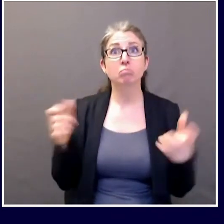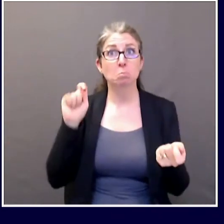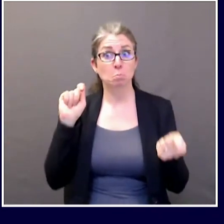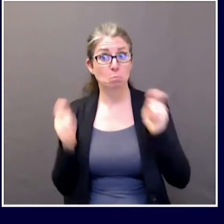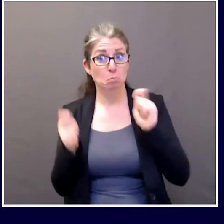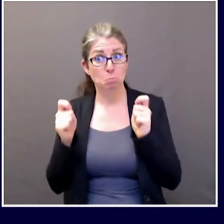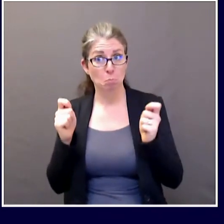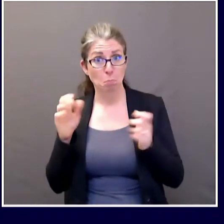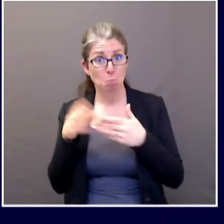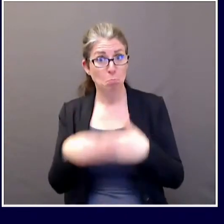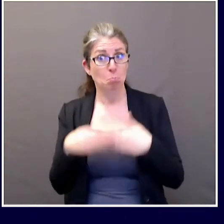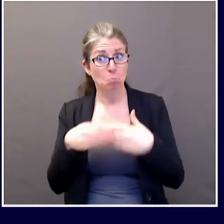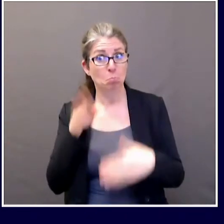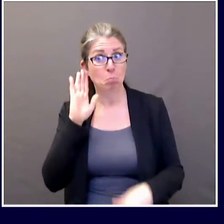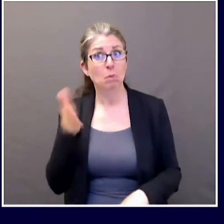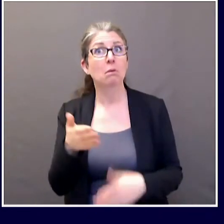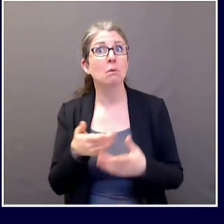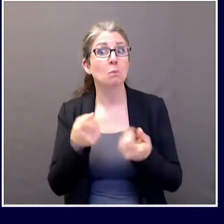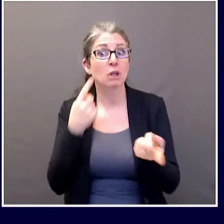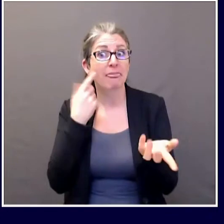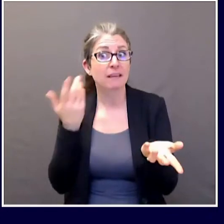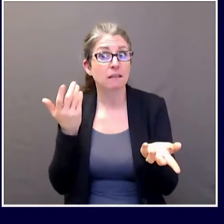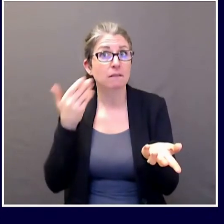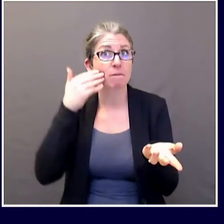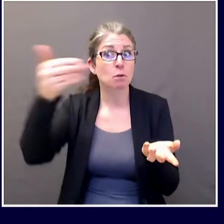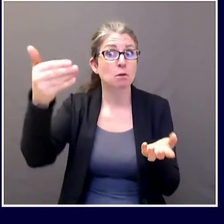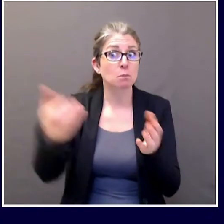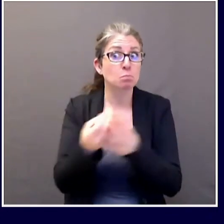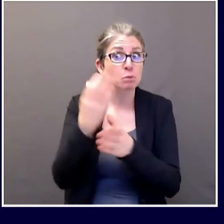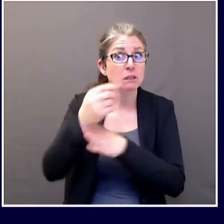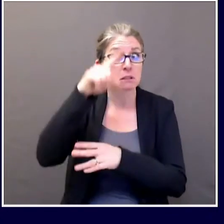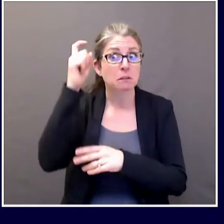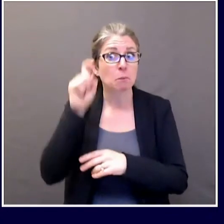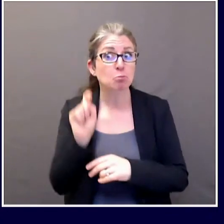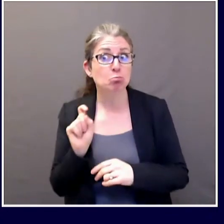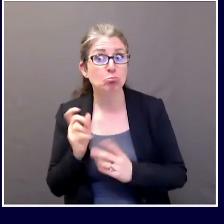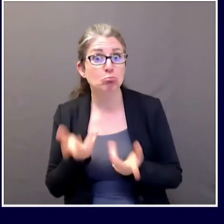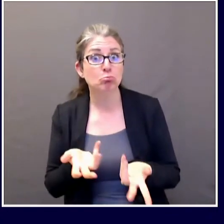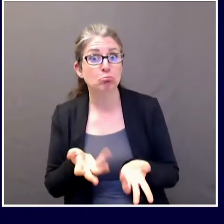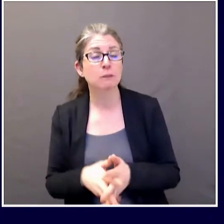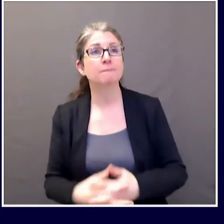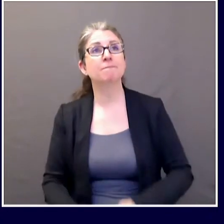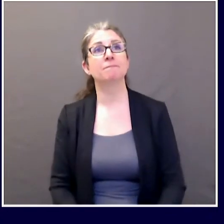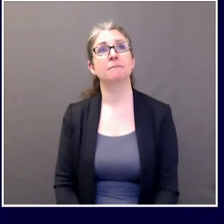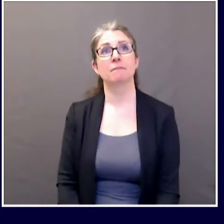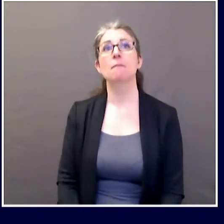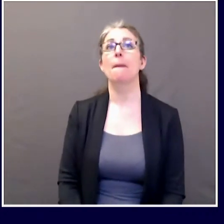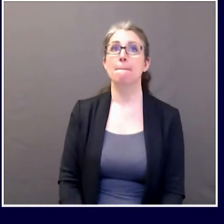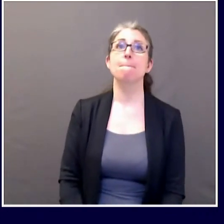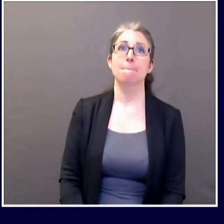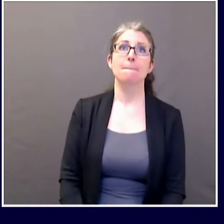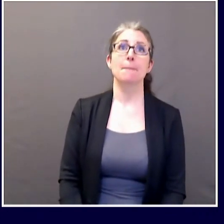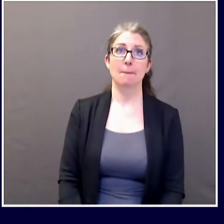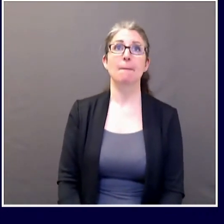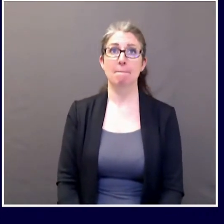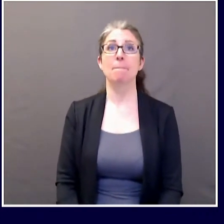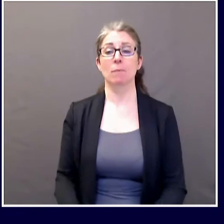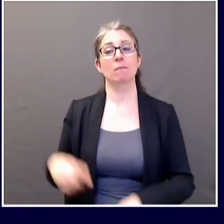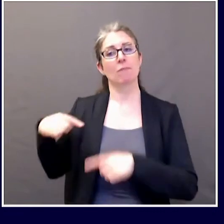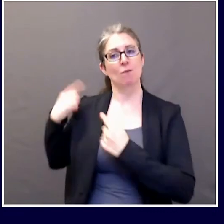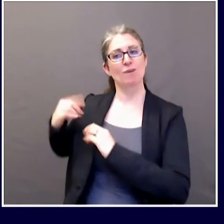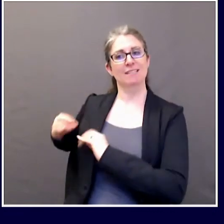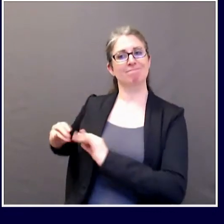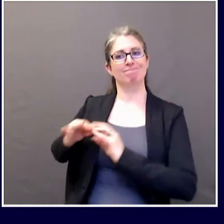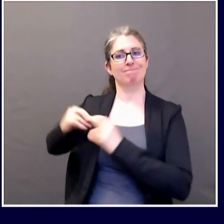Glad you raised that, Amy. That has been a discussion that's been underway even before we had the recent downturn in cases, the